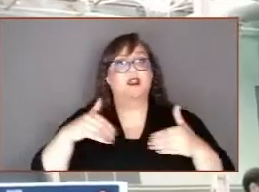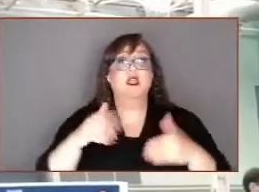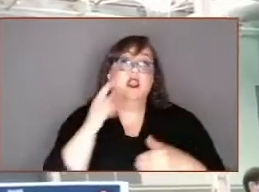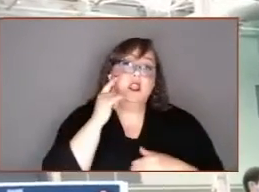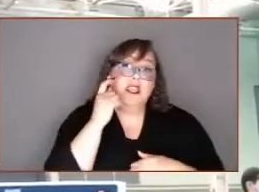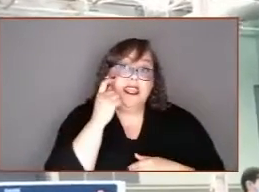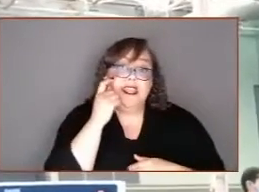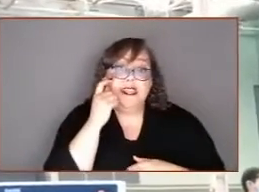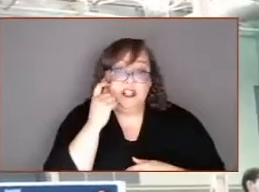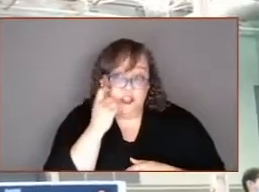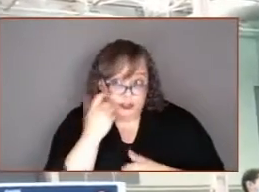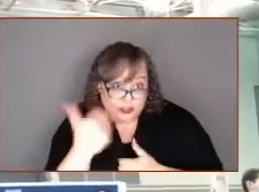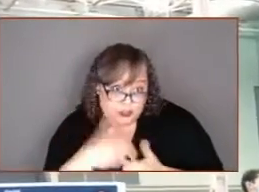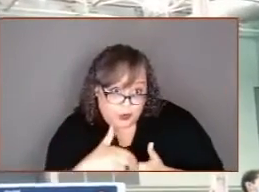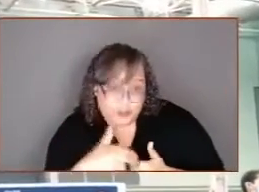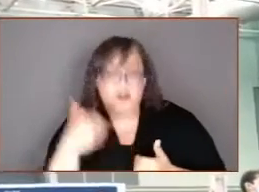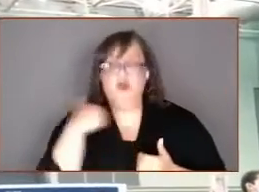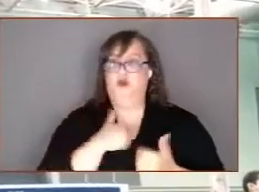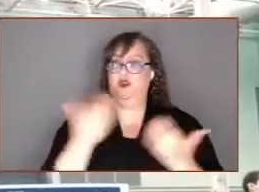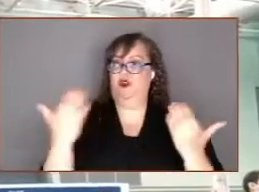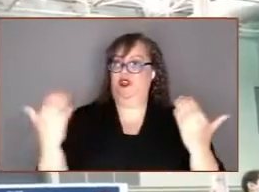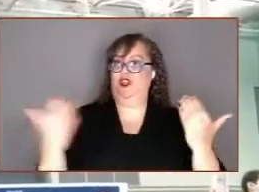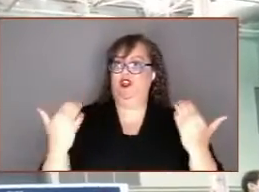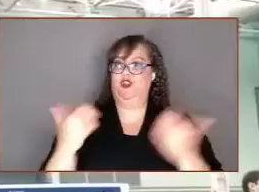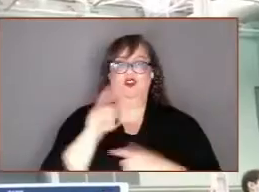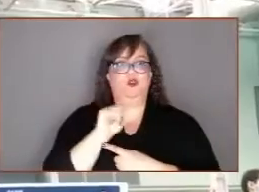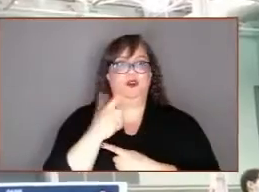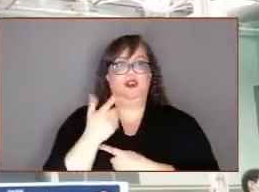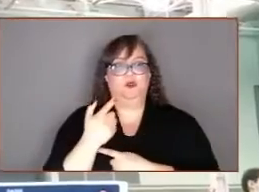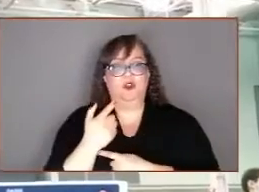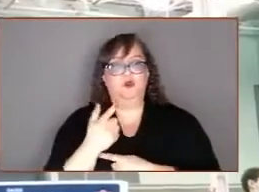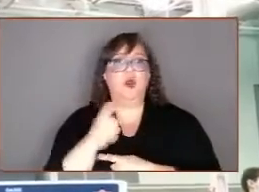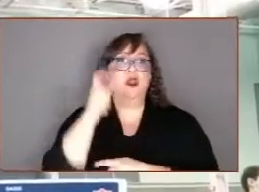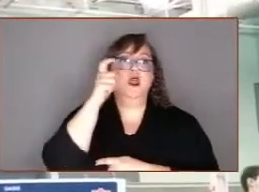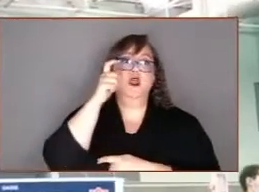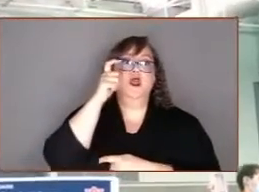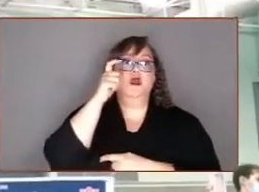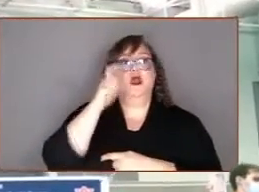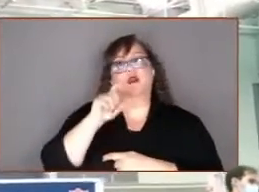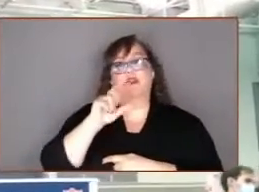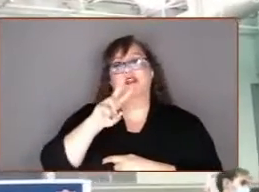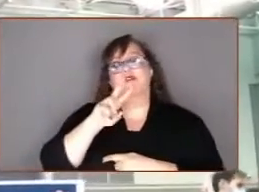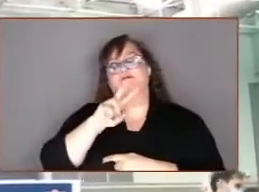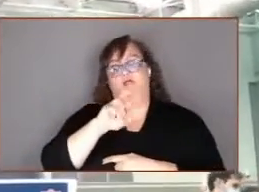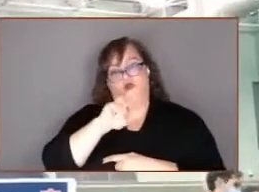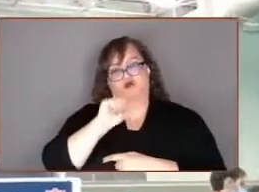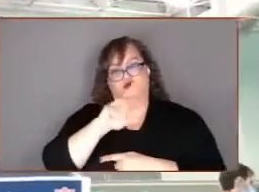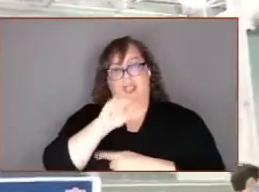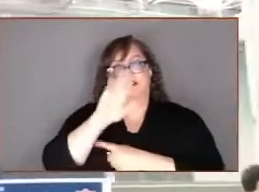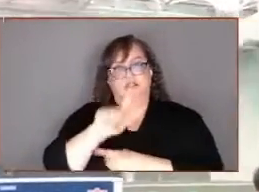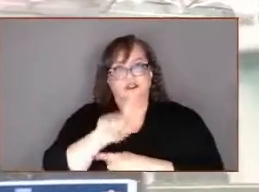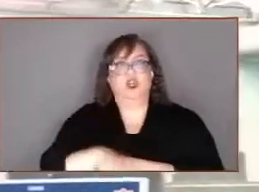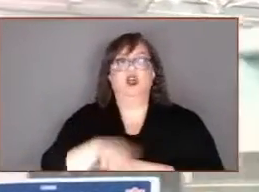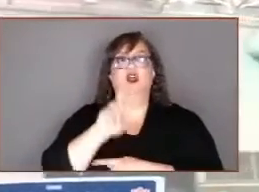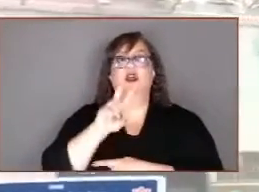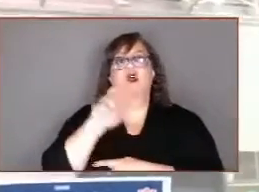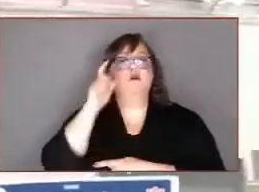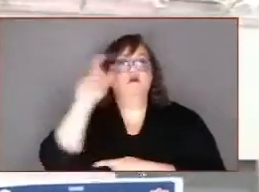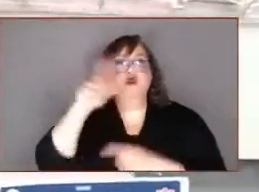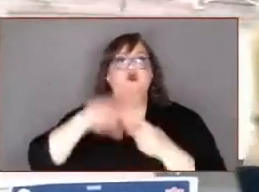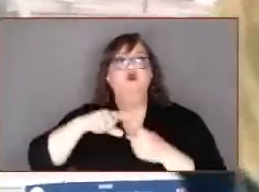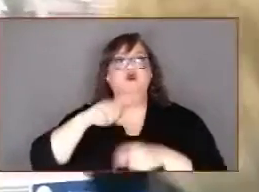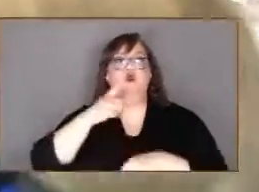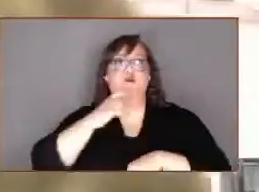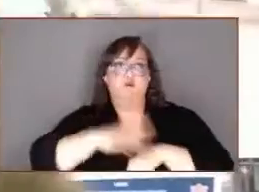2021 Moon to Mars Ice and Prospecting Challenge. Now, as you look around the pit area today, you'll notice that each of these